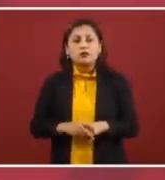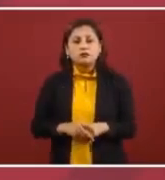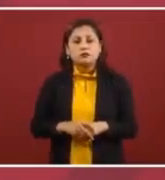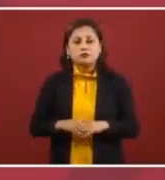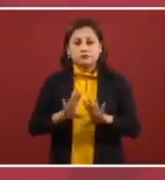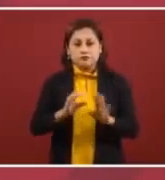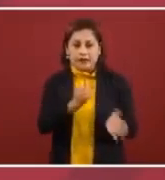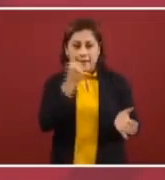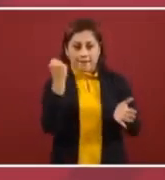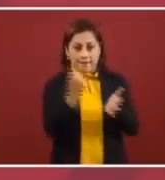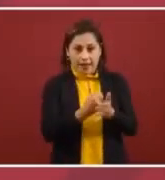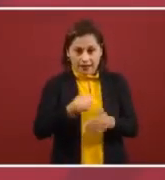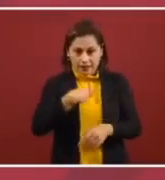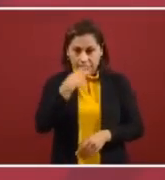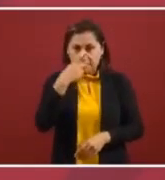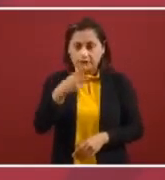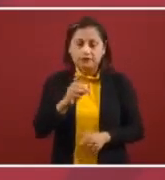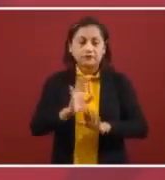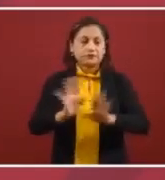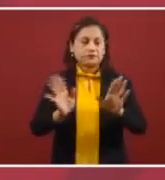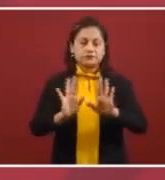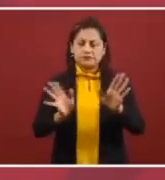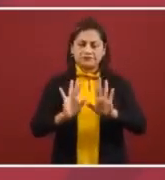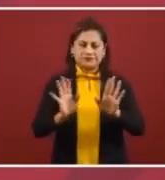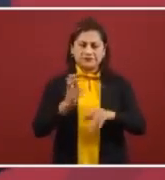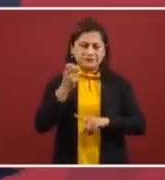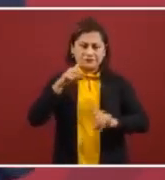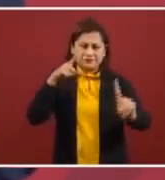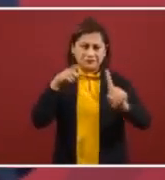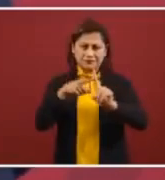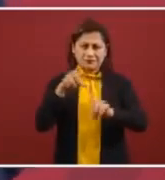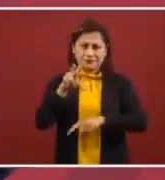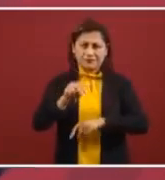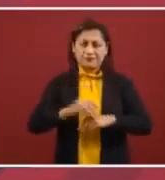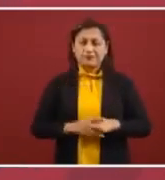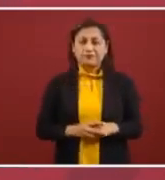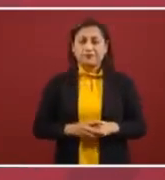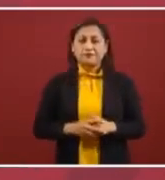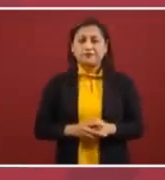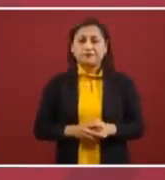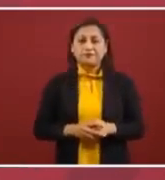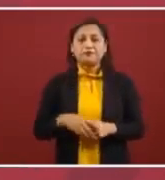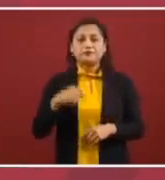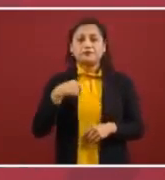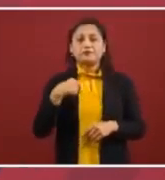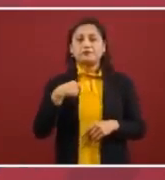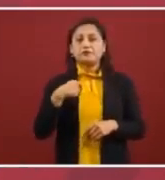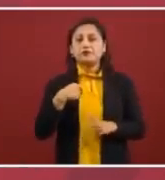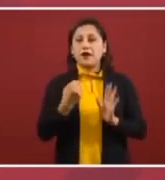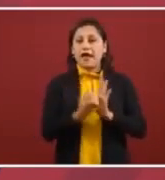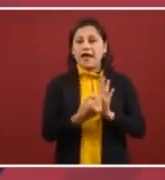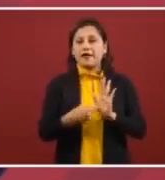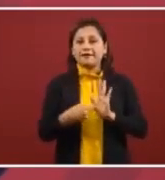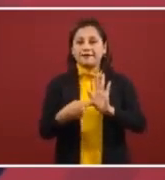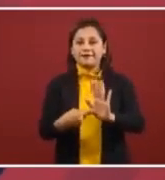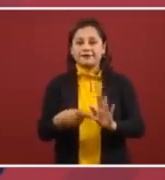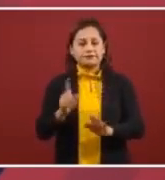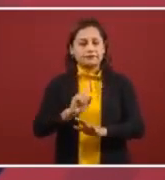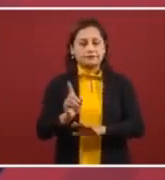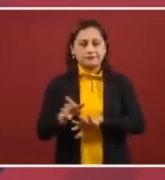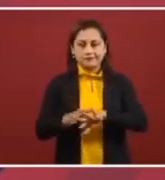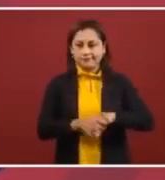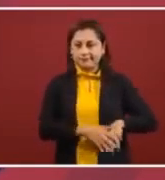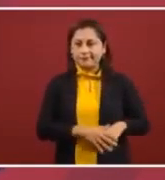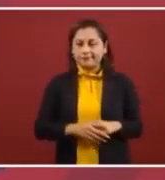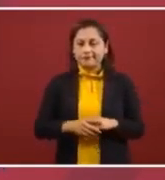I don't want to say brands, because I'm not here for that purpose, to do their publicity,